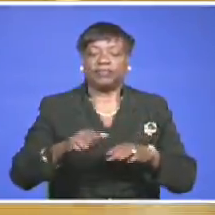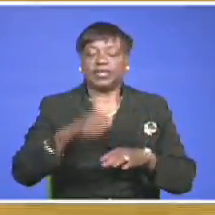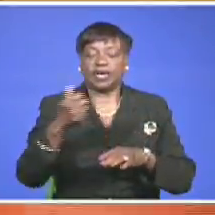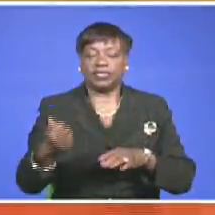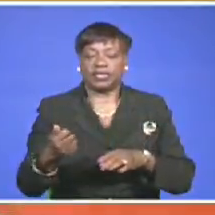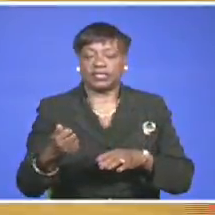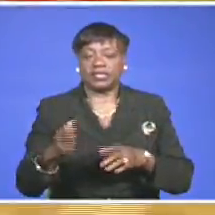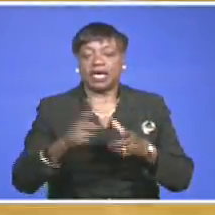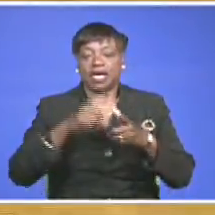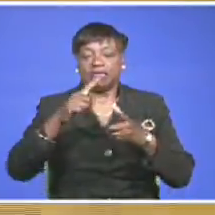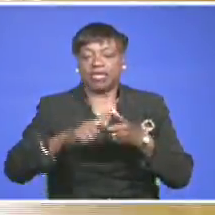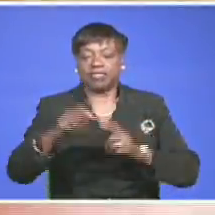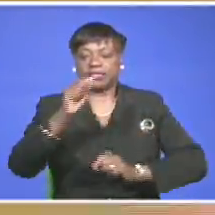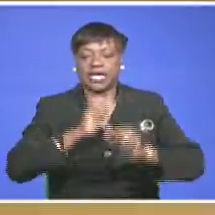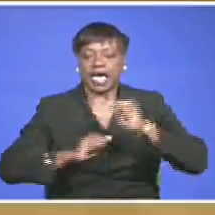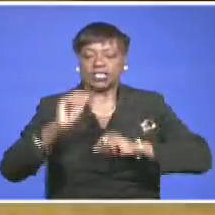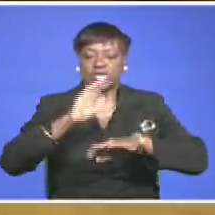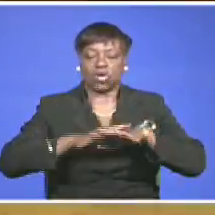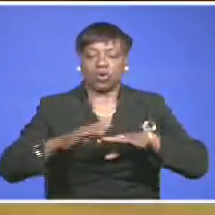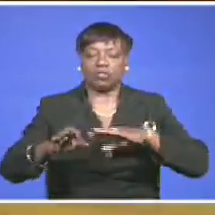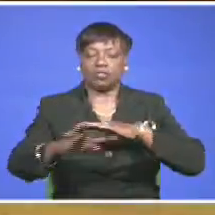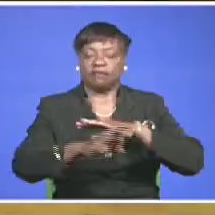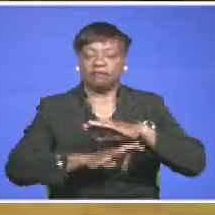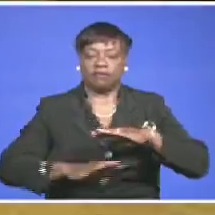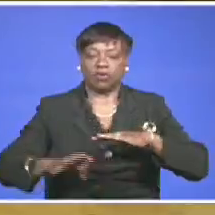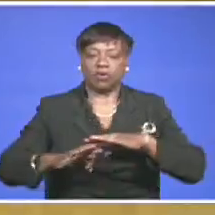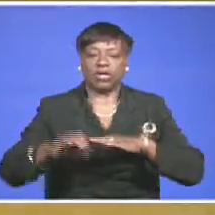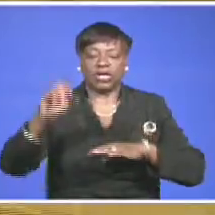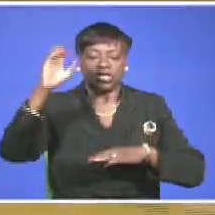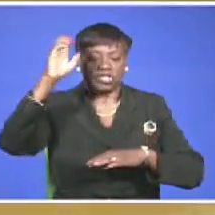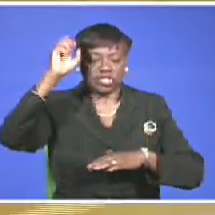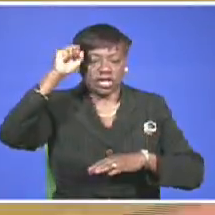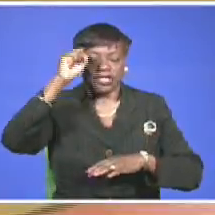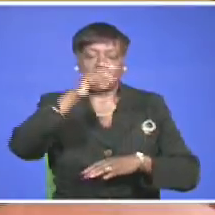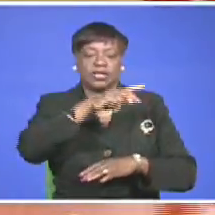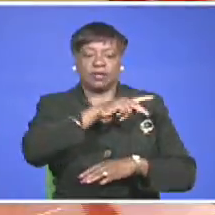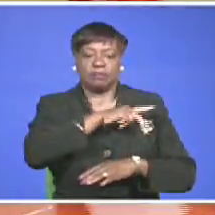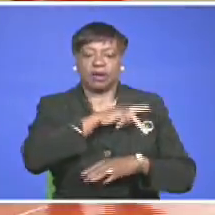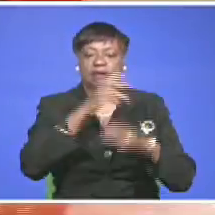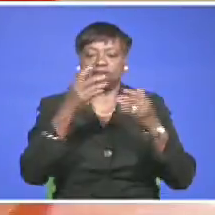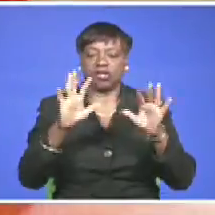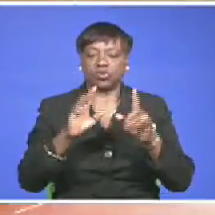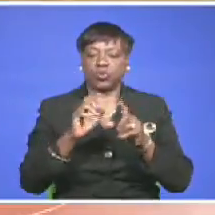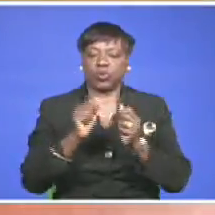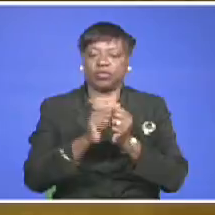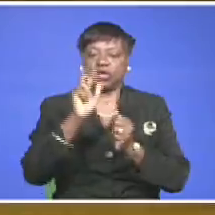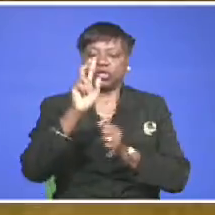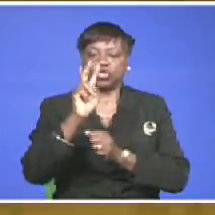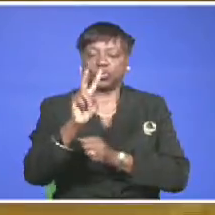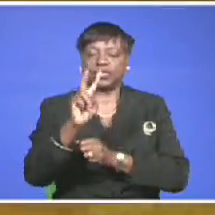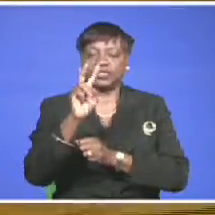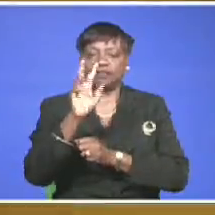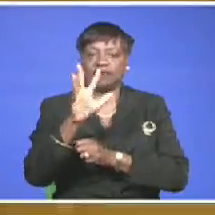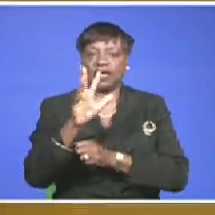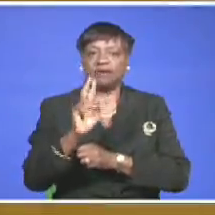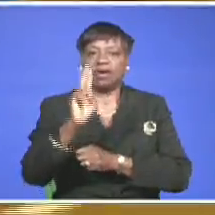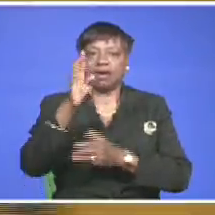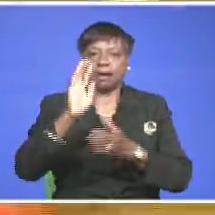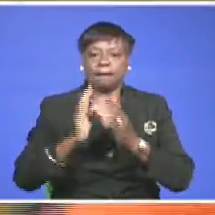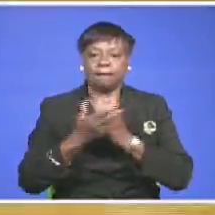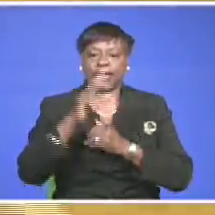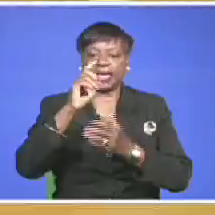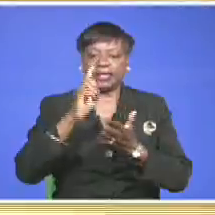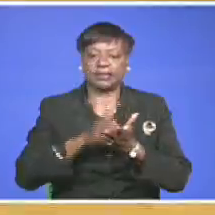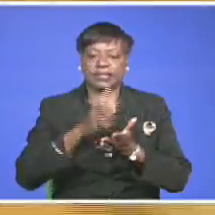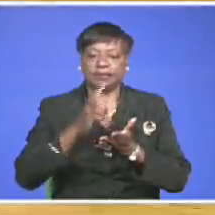floor. Shanton Pratt taking it to the hole, circus shot, hoop, and the harm. He finished with 25. Up by double digits,